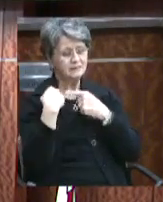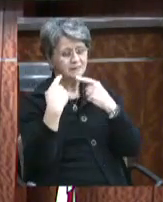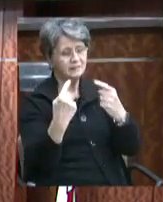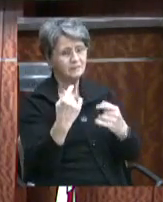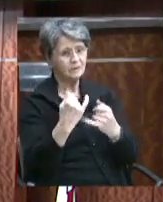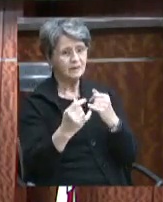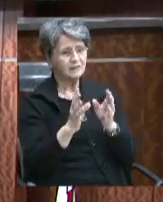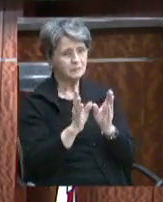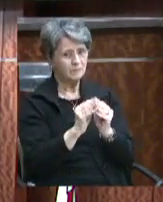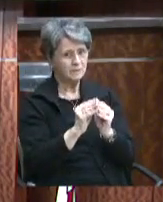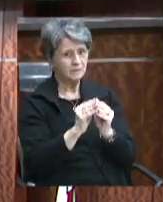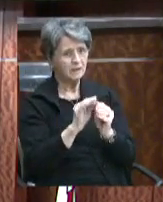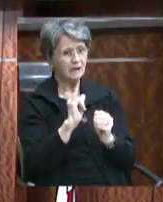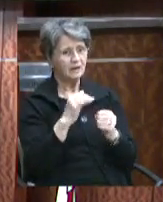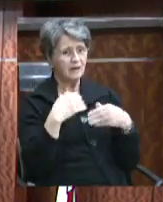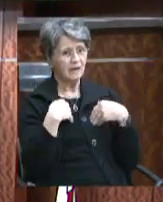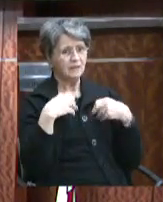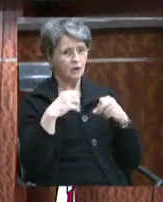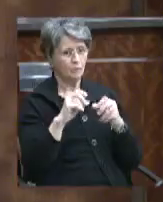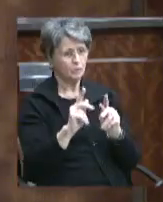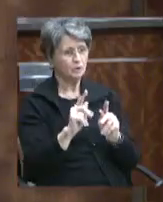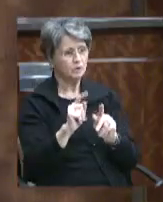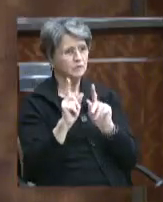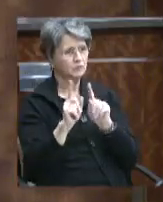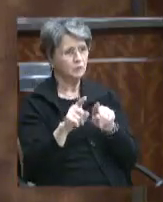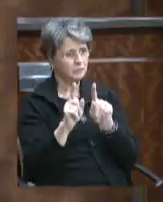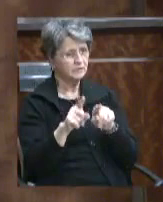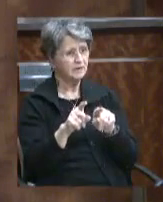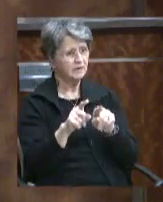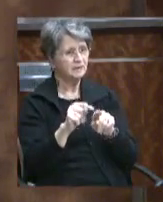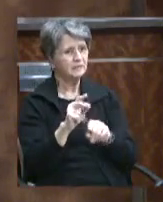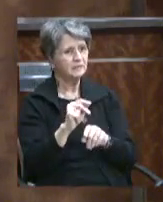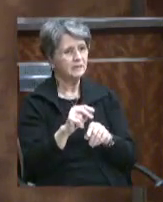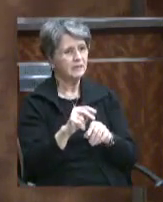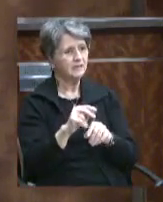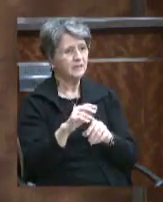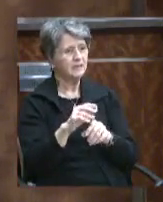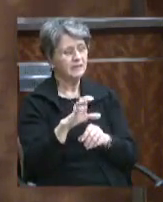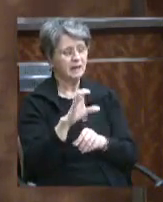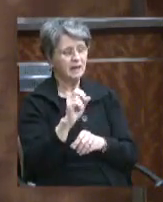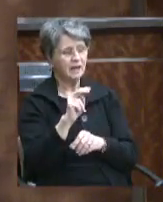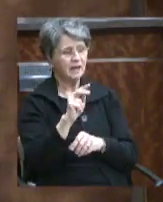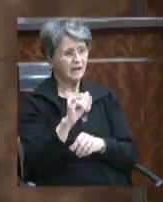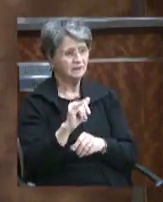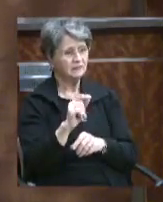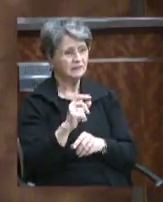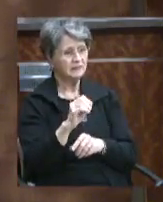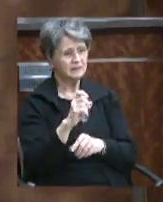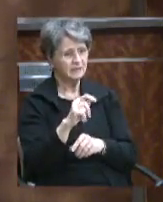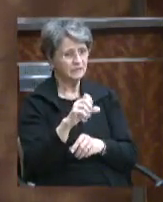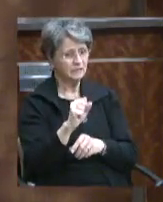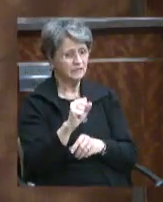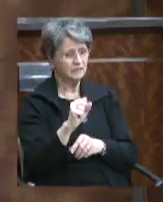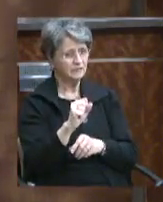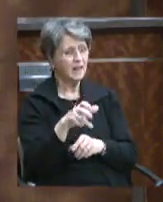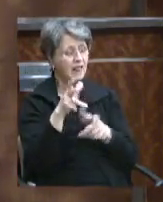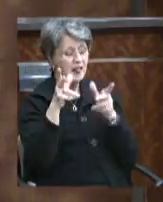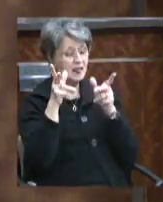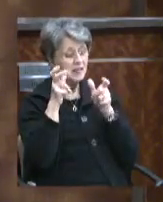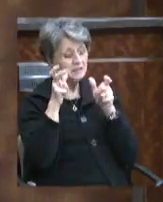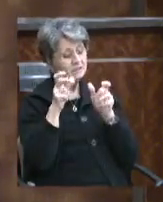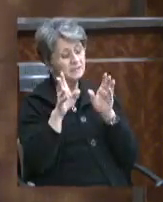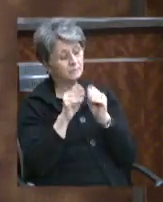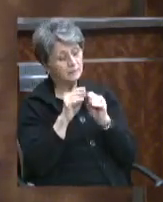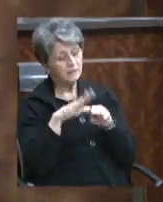meeting, I had the opportunity to attend the county executives listening meeting that was held at Laurel